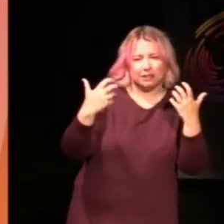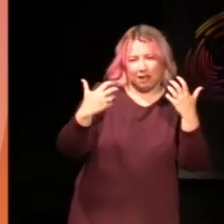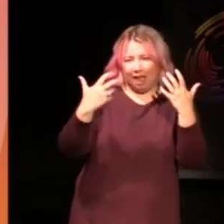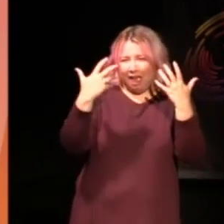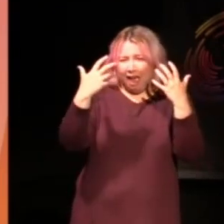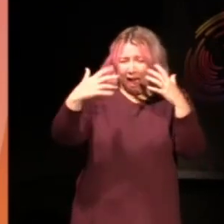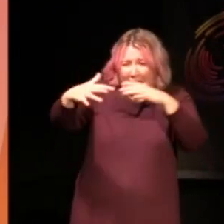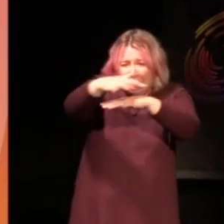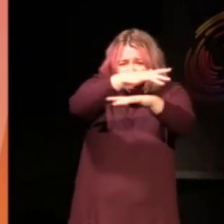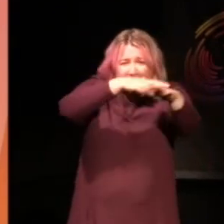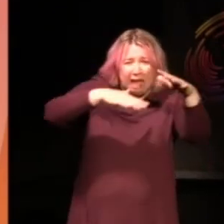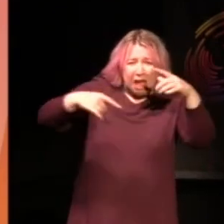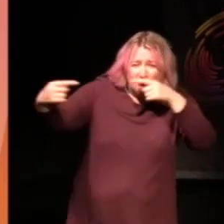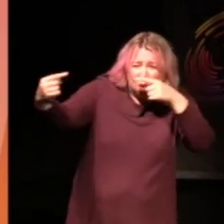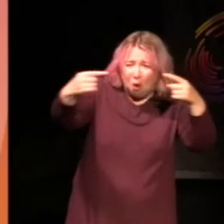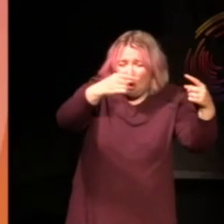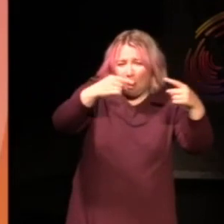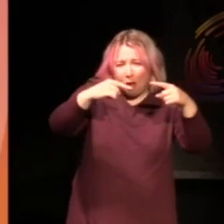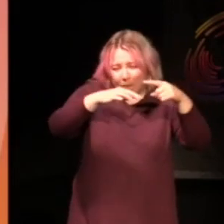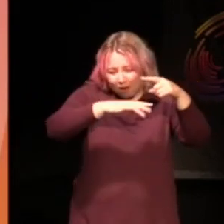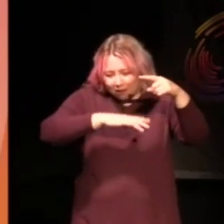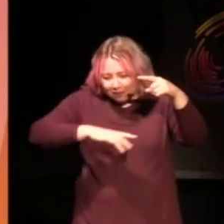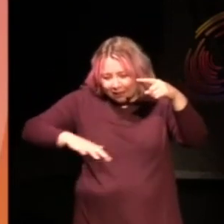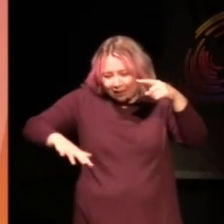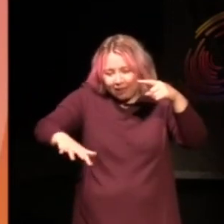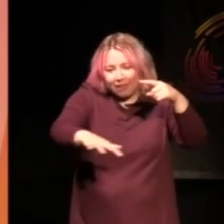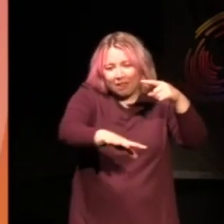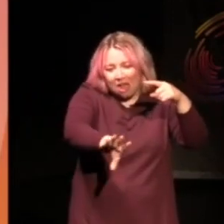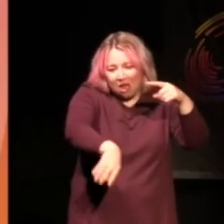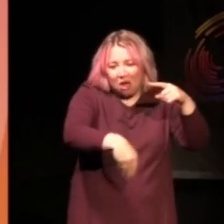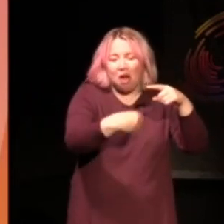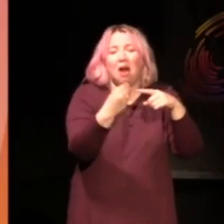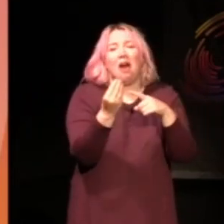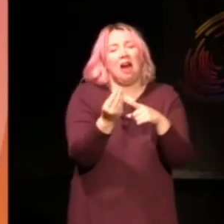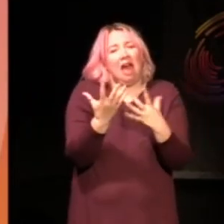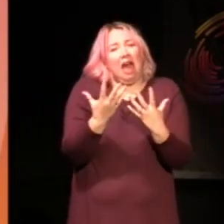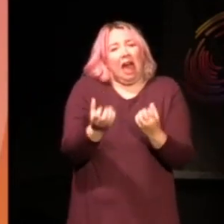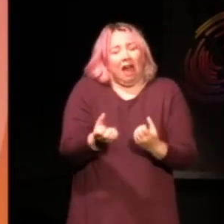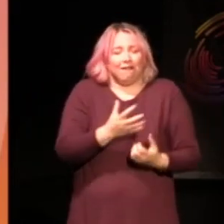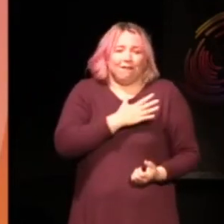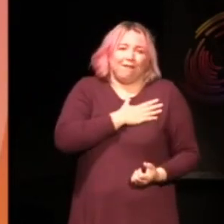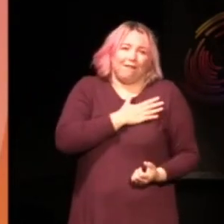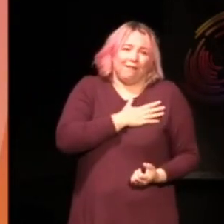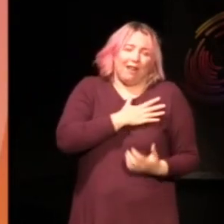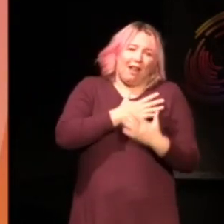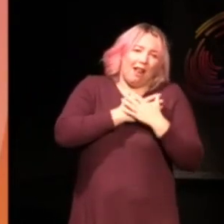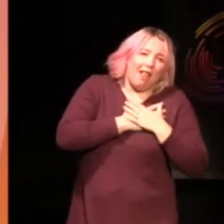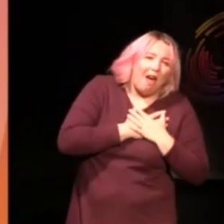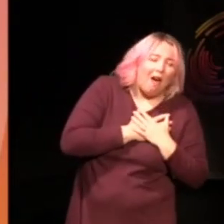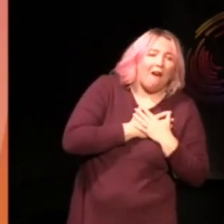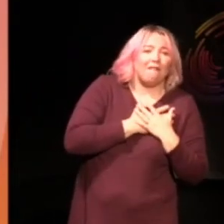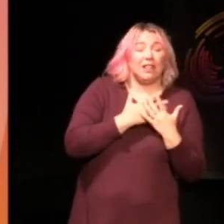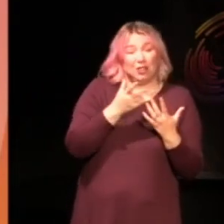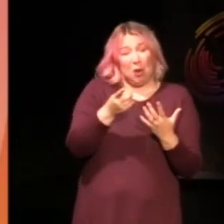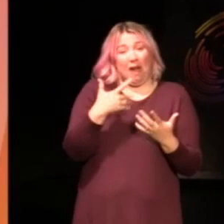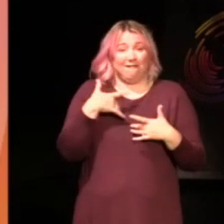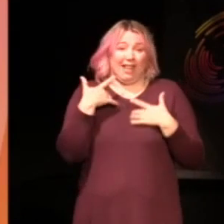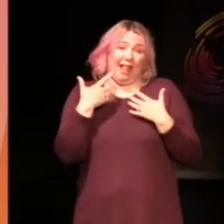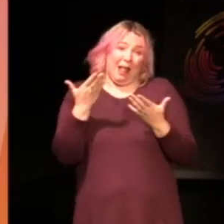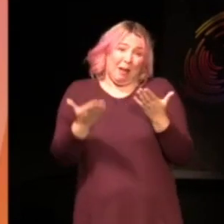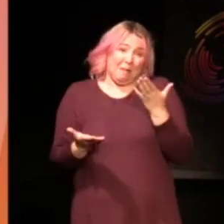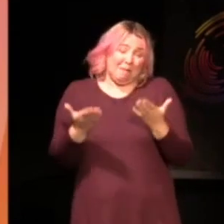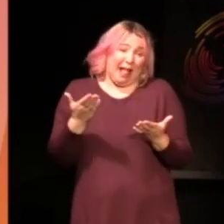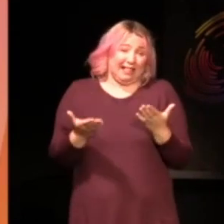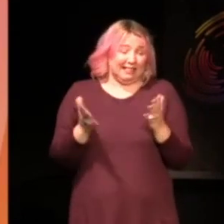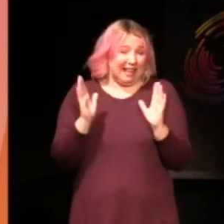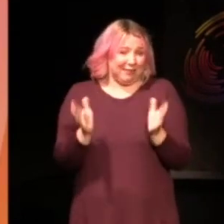its existence either. So therefore, maybe a combination of pessimism and optimism. With regards to your beautiful